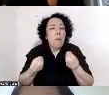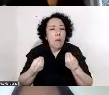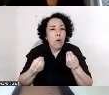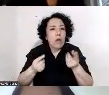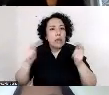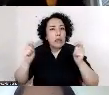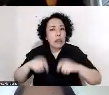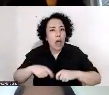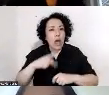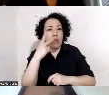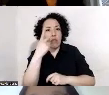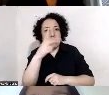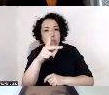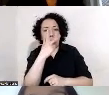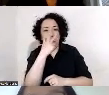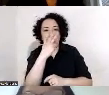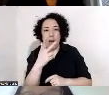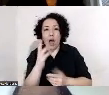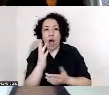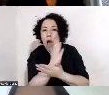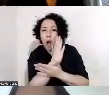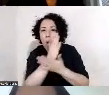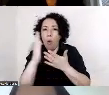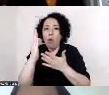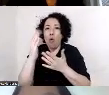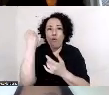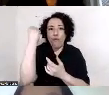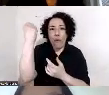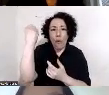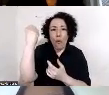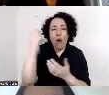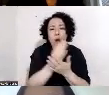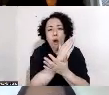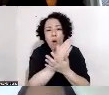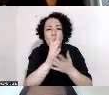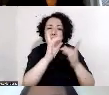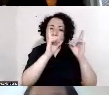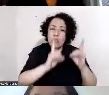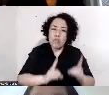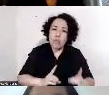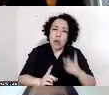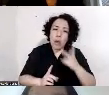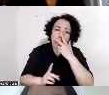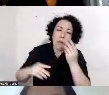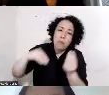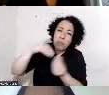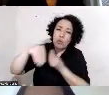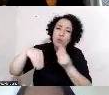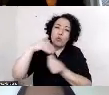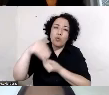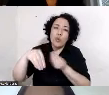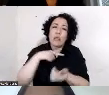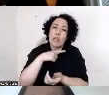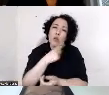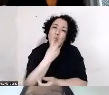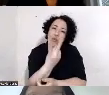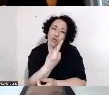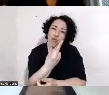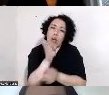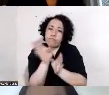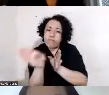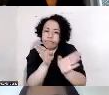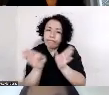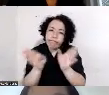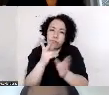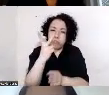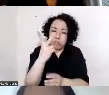pontos fortes e também deficiências. Então, essa foi a melhor definição, que eles são pessoas que compartilham de 2 definições,